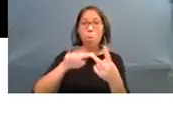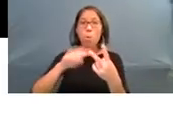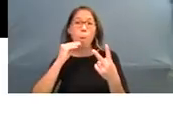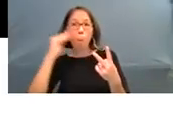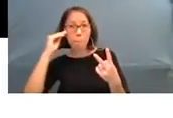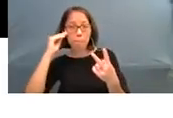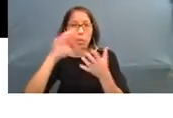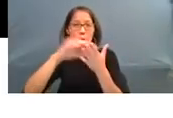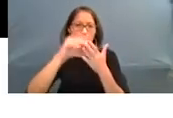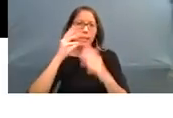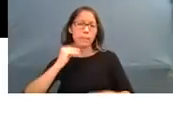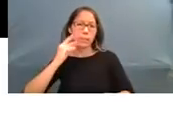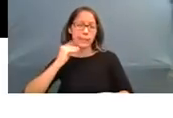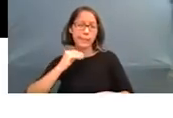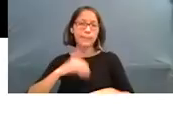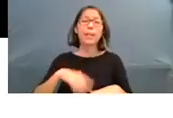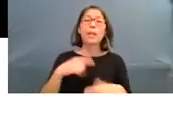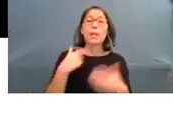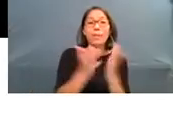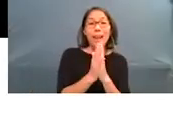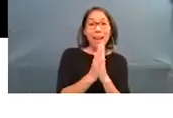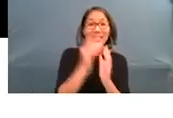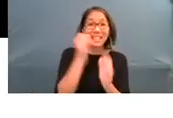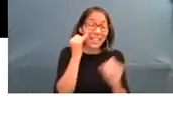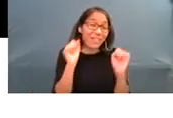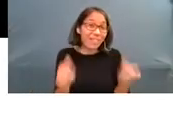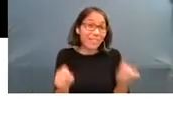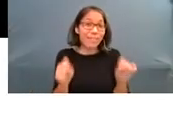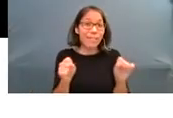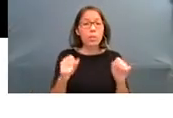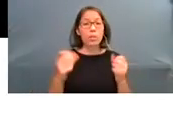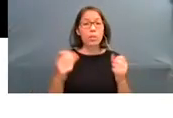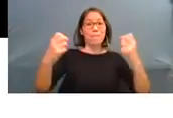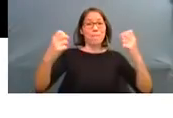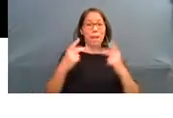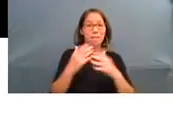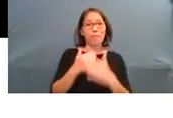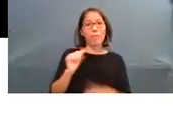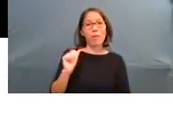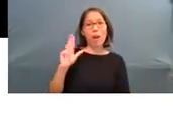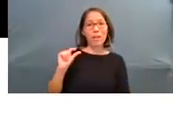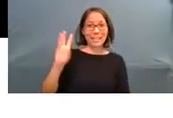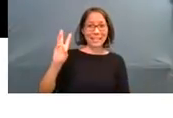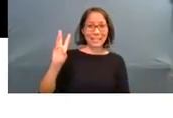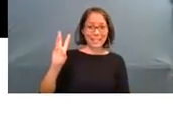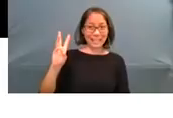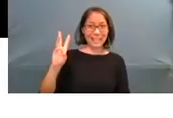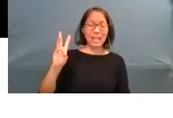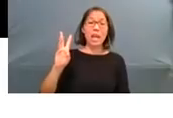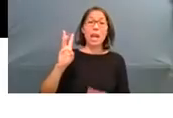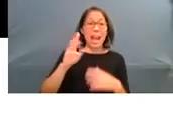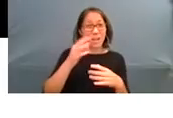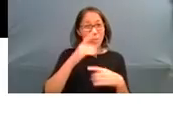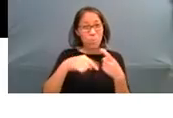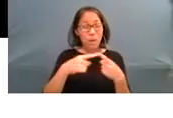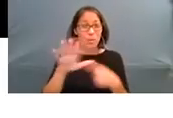learning experience. We ask, if at all possible, that these are returned by August 6th, and certainly as soon as your family is